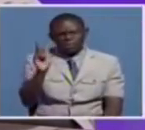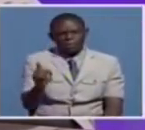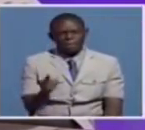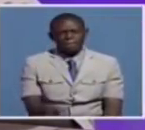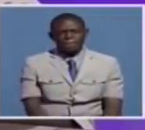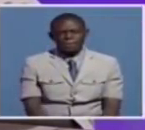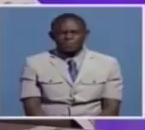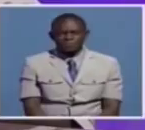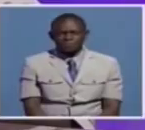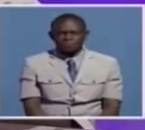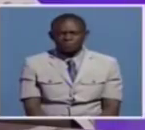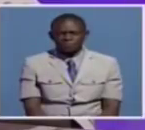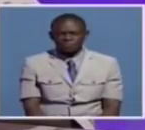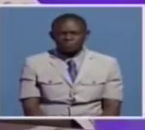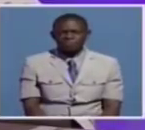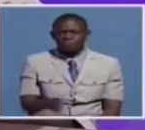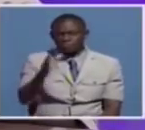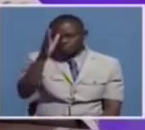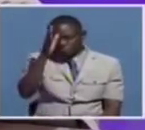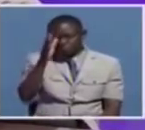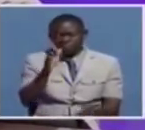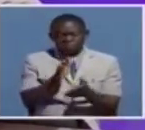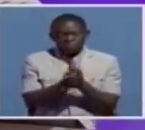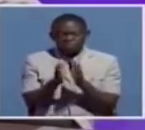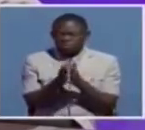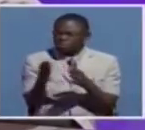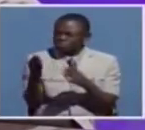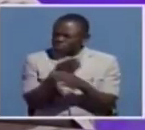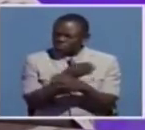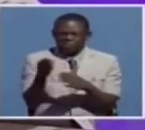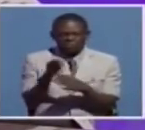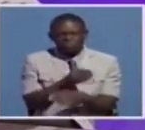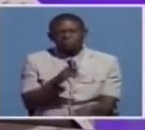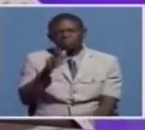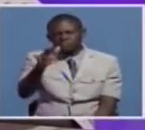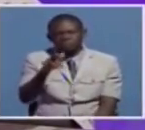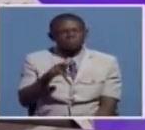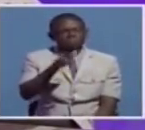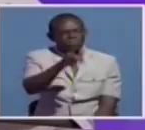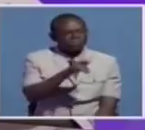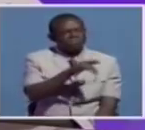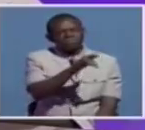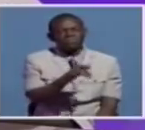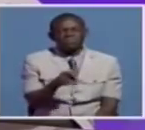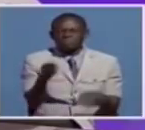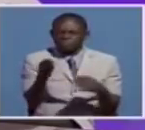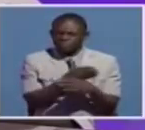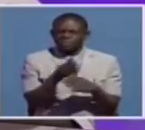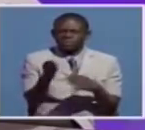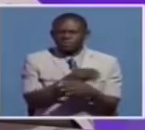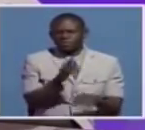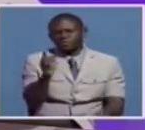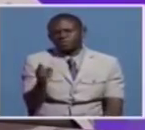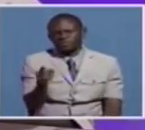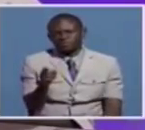He got very busy, up and down, out of the country, and around within